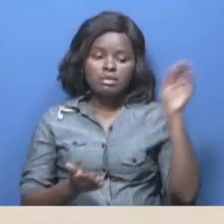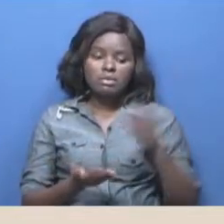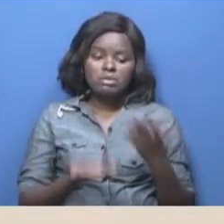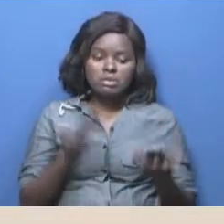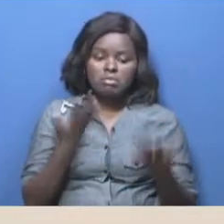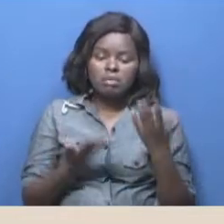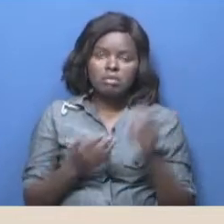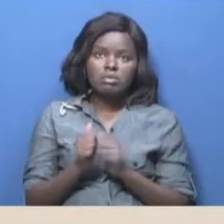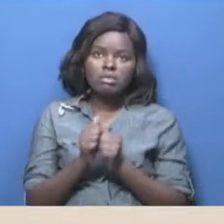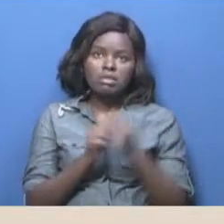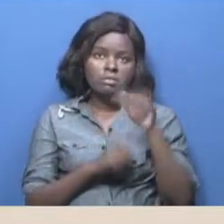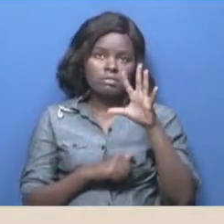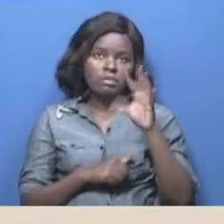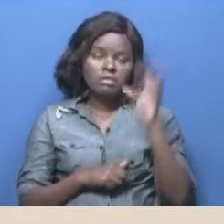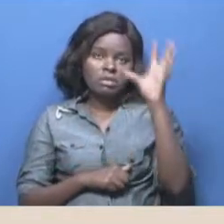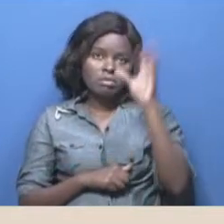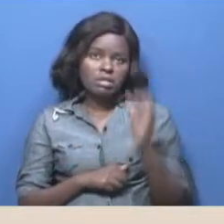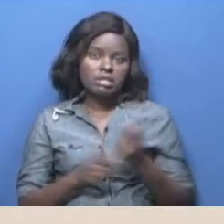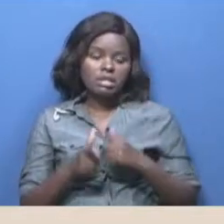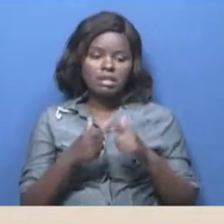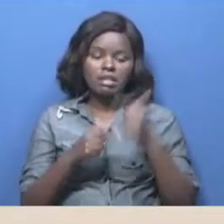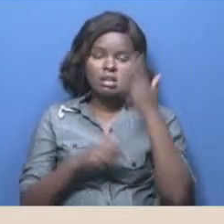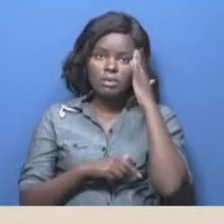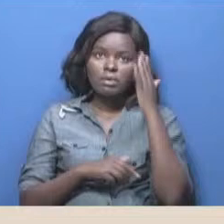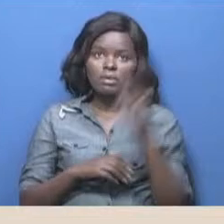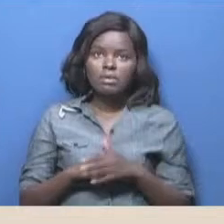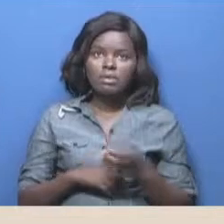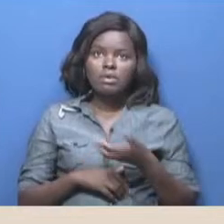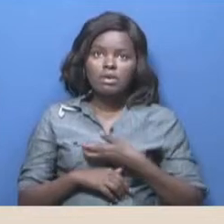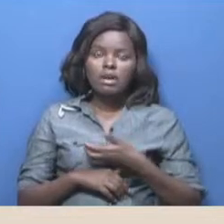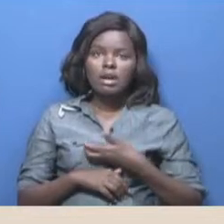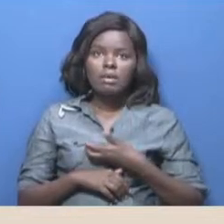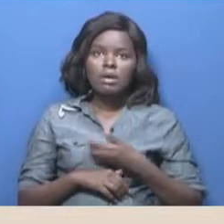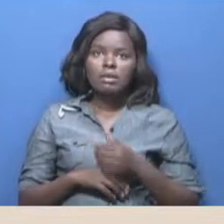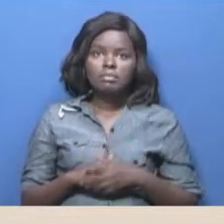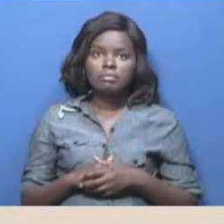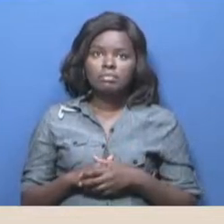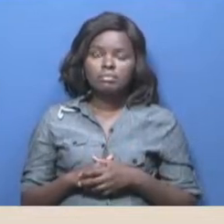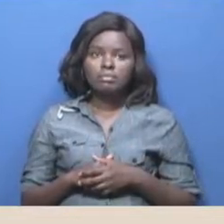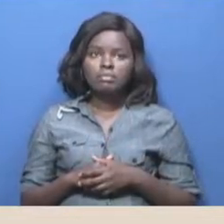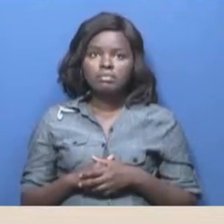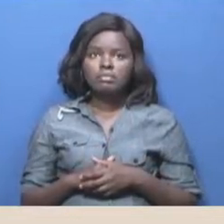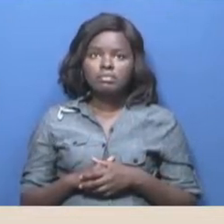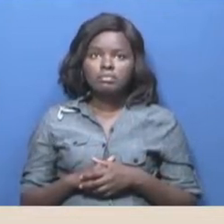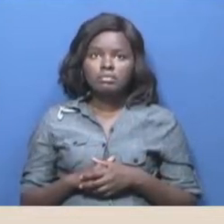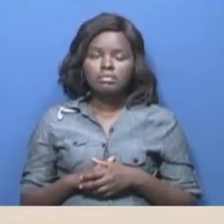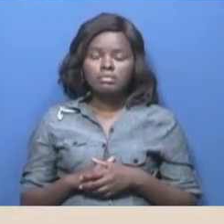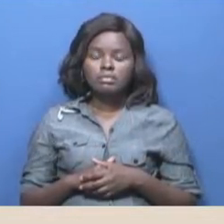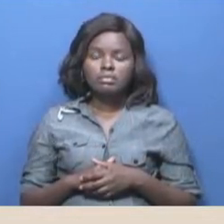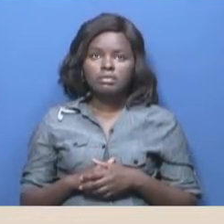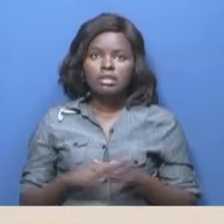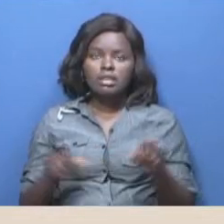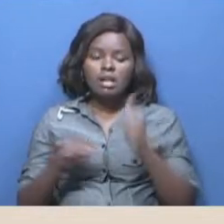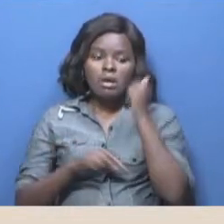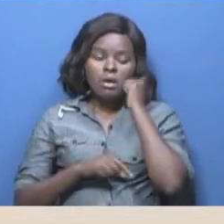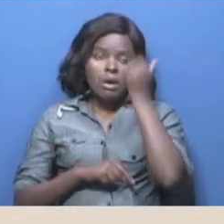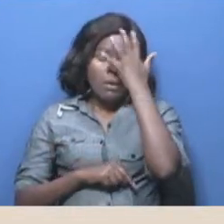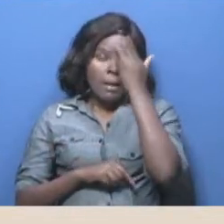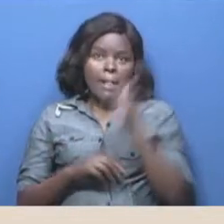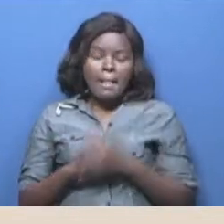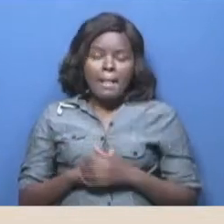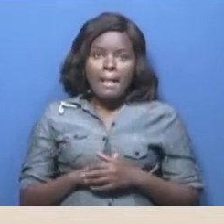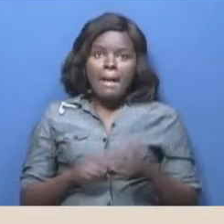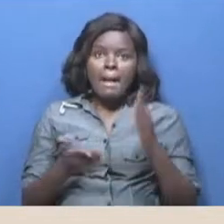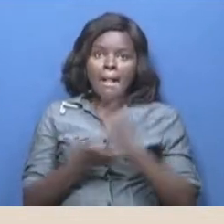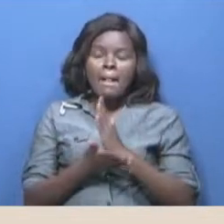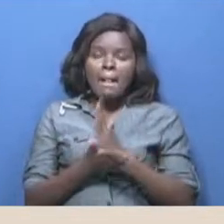by 50%. Then you will know that our interventions have worked. Oho agicakaya kuona ati ona